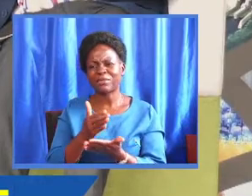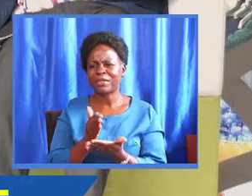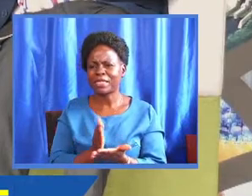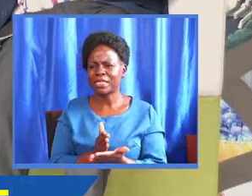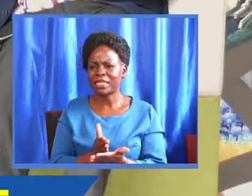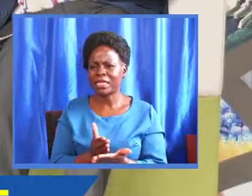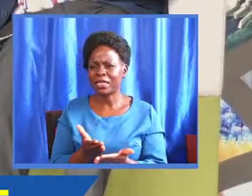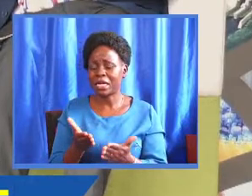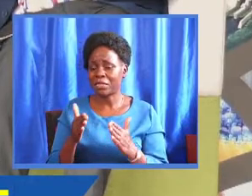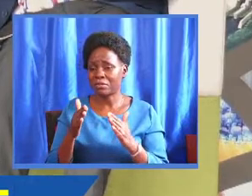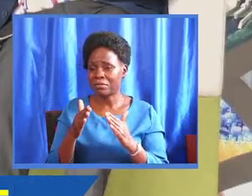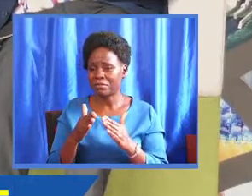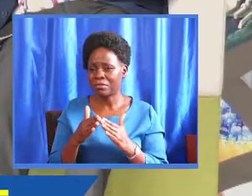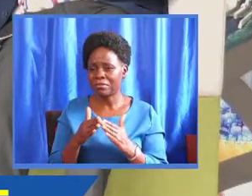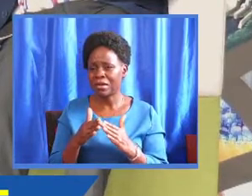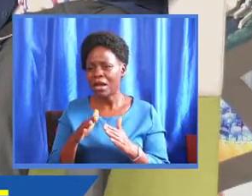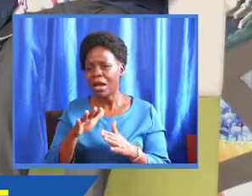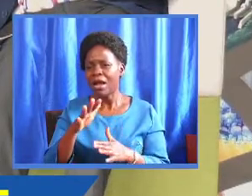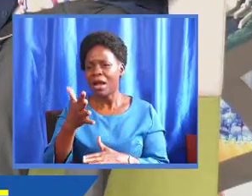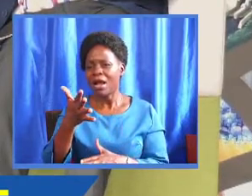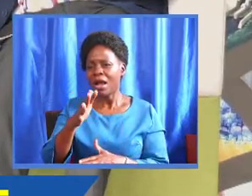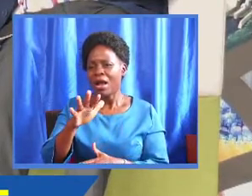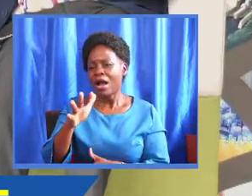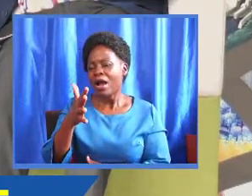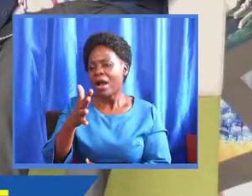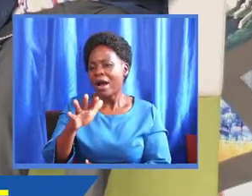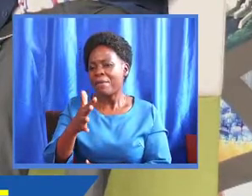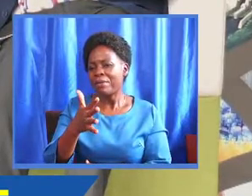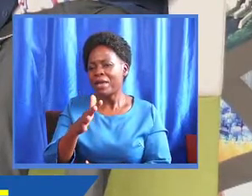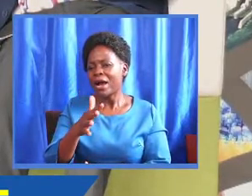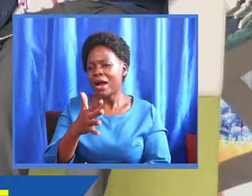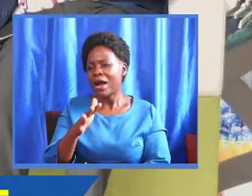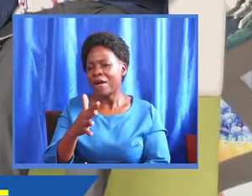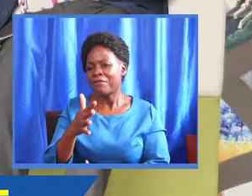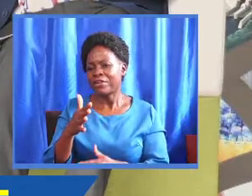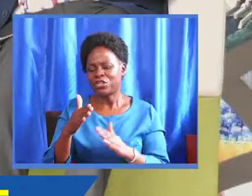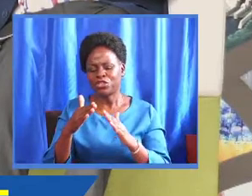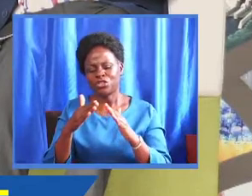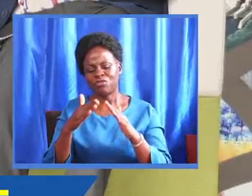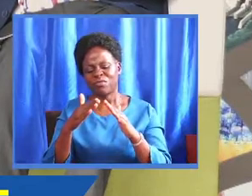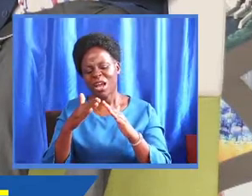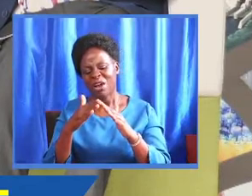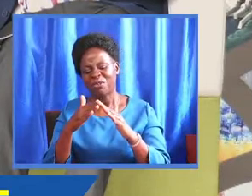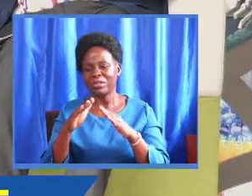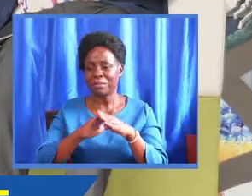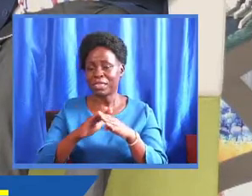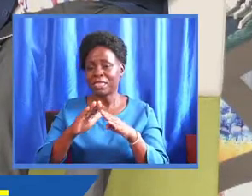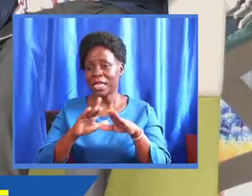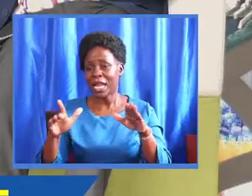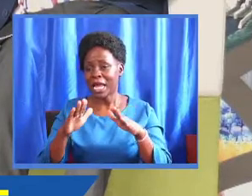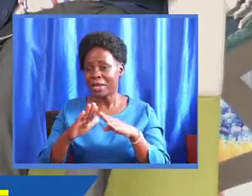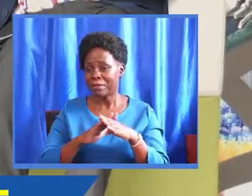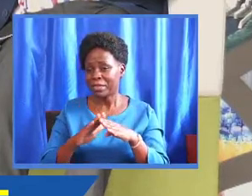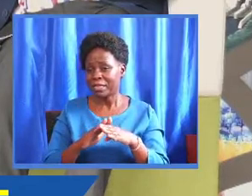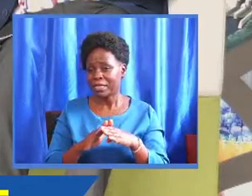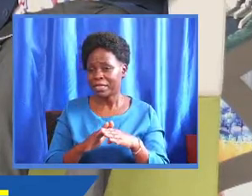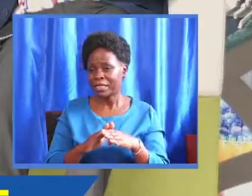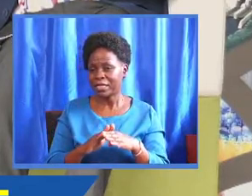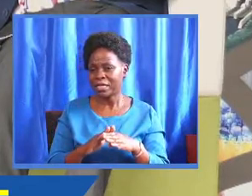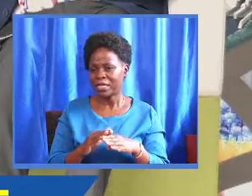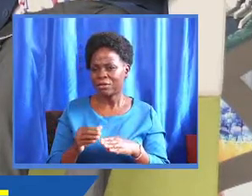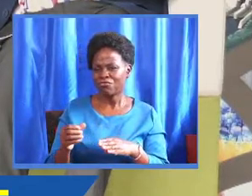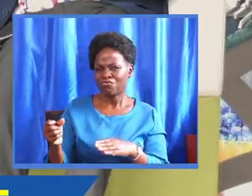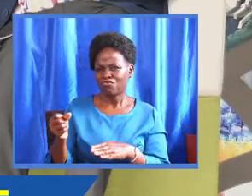Well, averagely, before I even go to just the real estate, averagely, I think we are enrollment, we are at